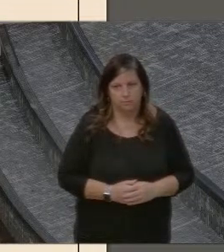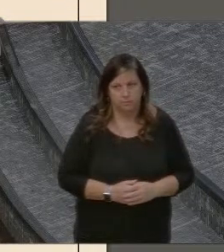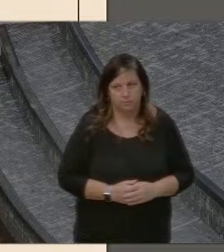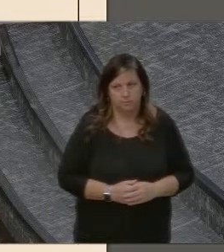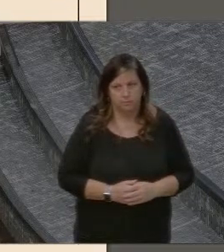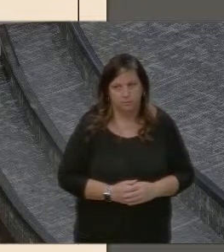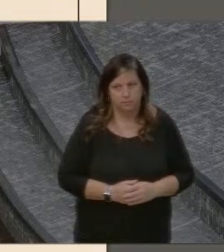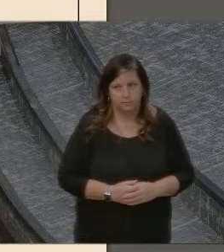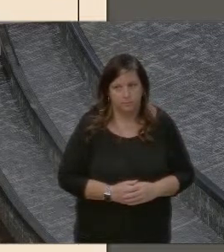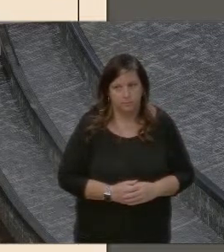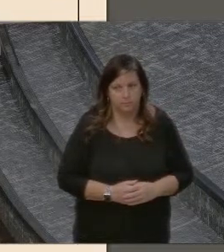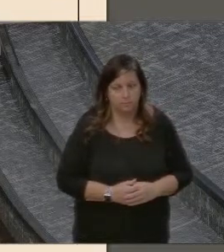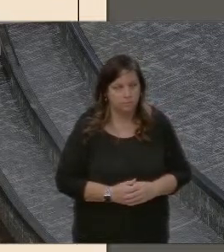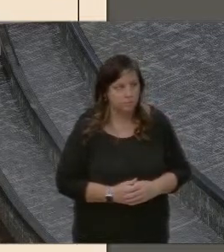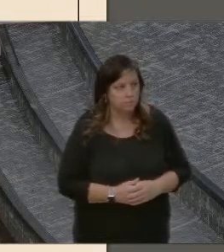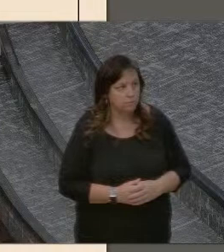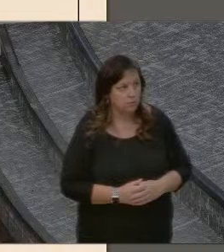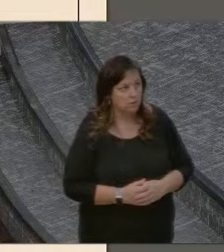So